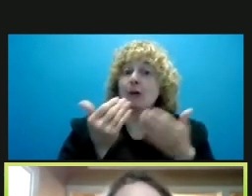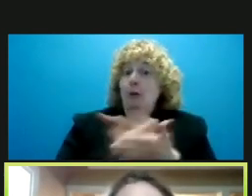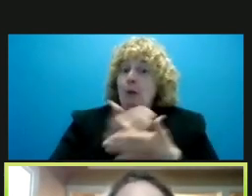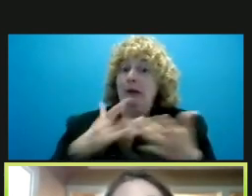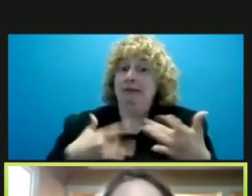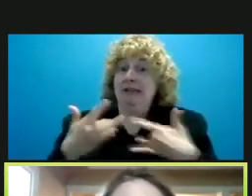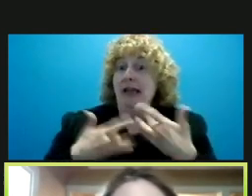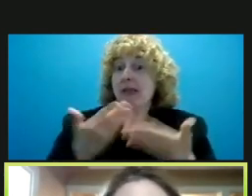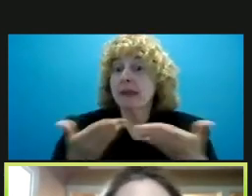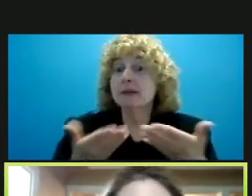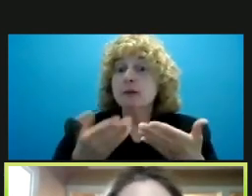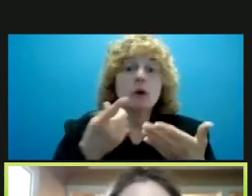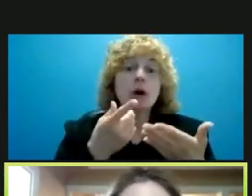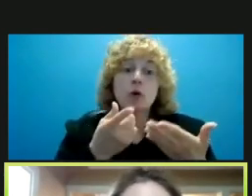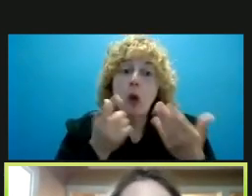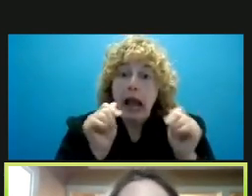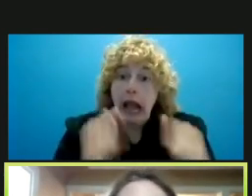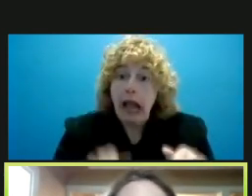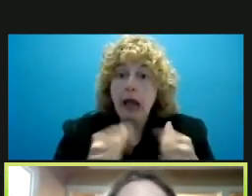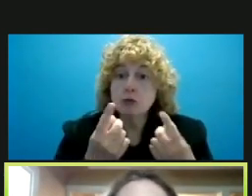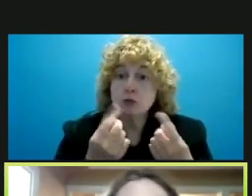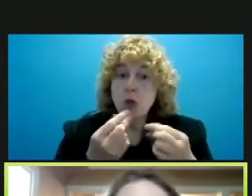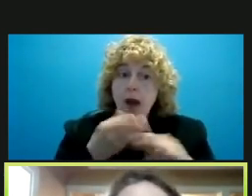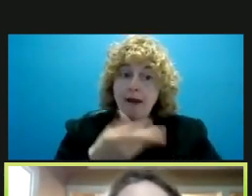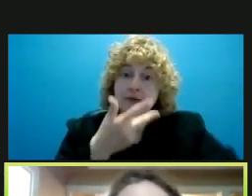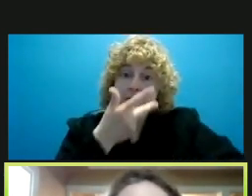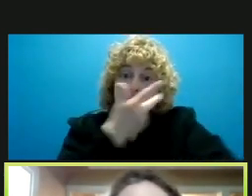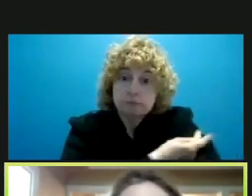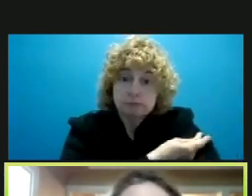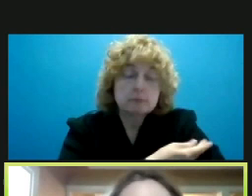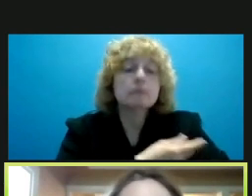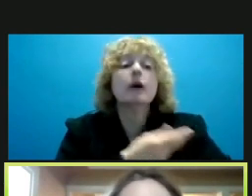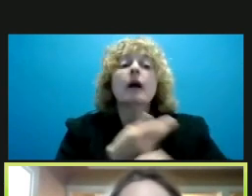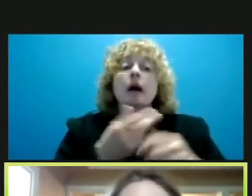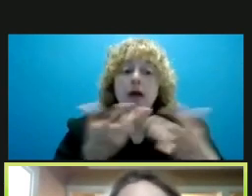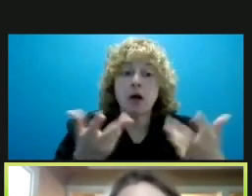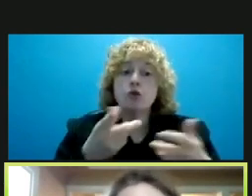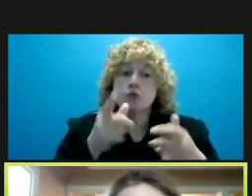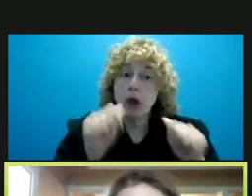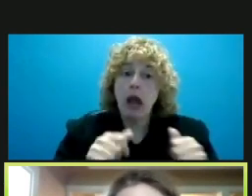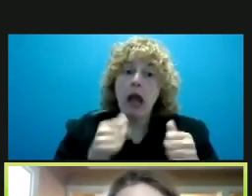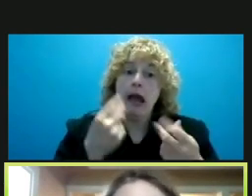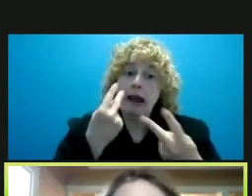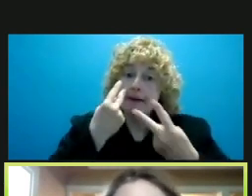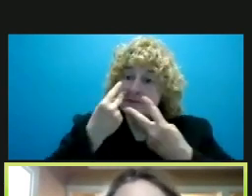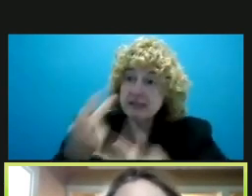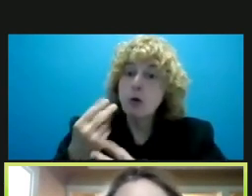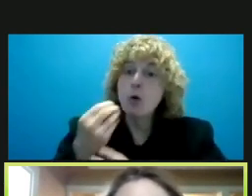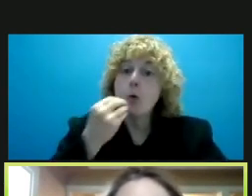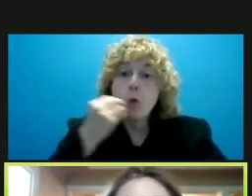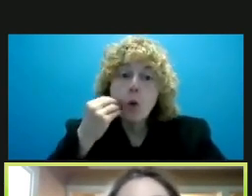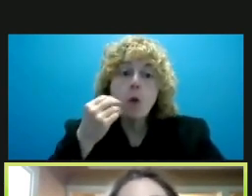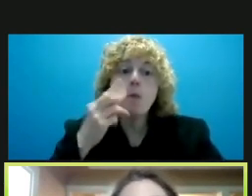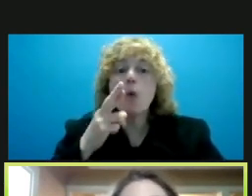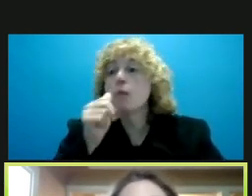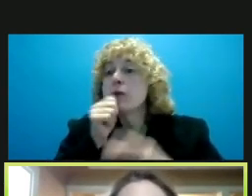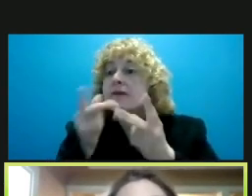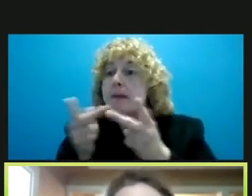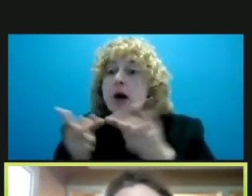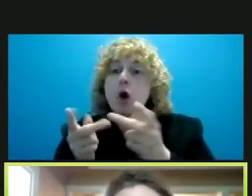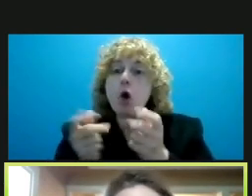about what you can do once you're vaccinated. So the first is that you can visit a home or private setting without a mask, um,